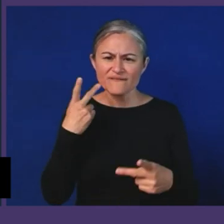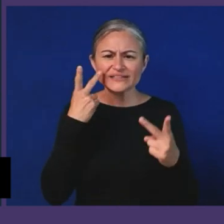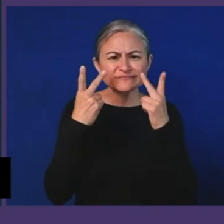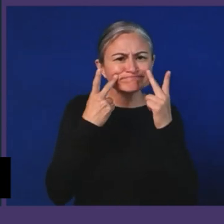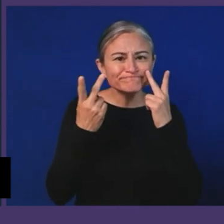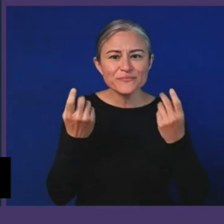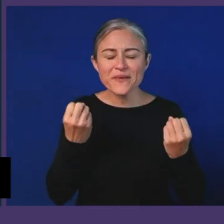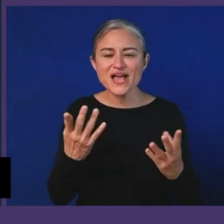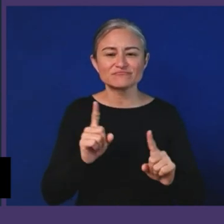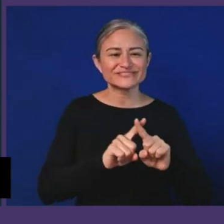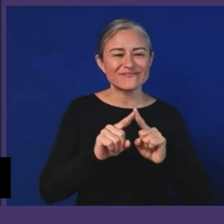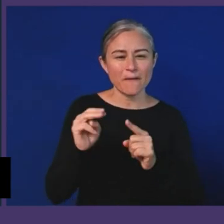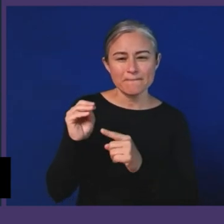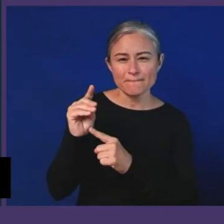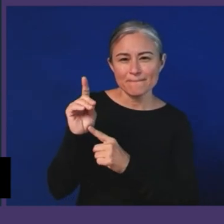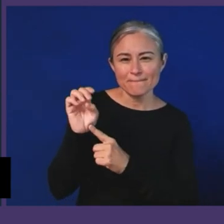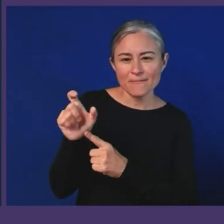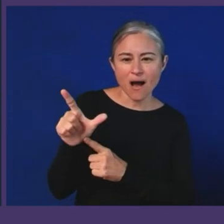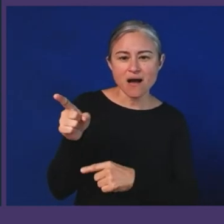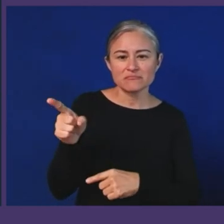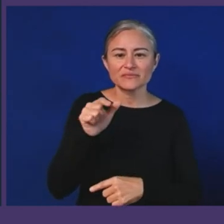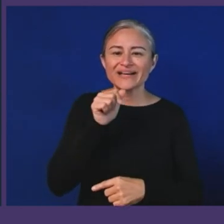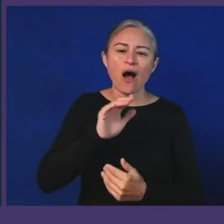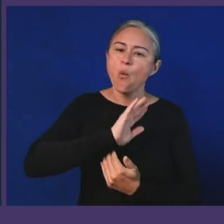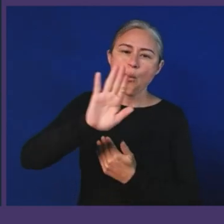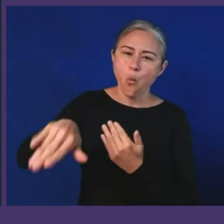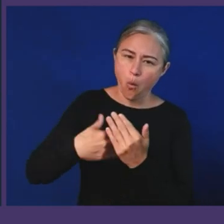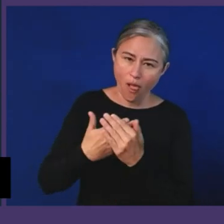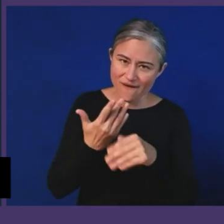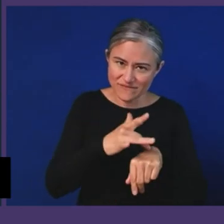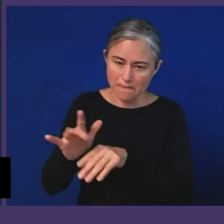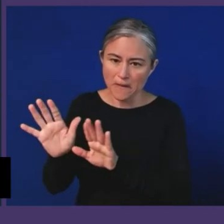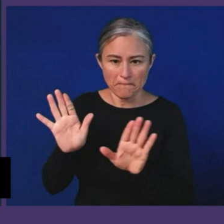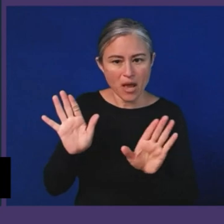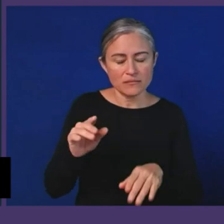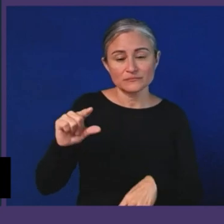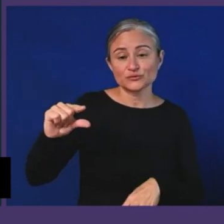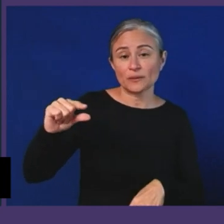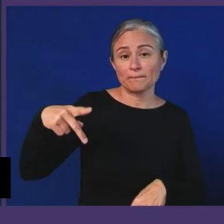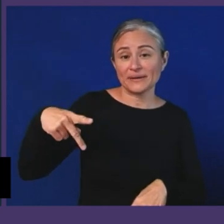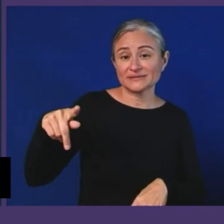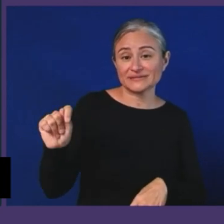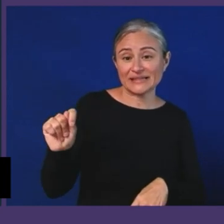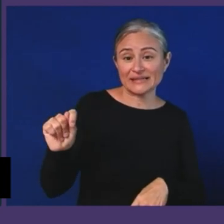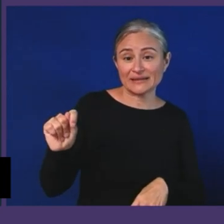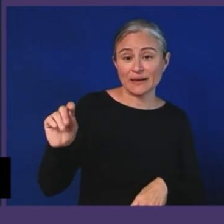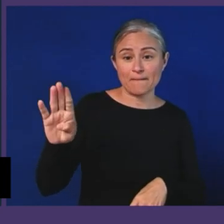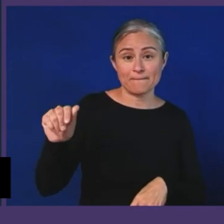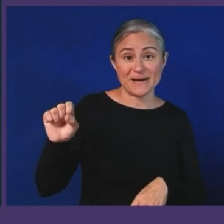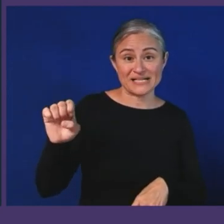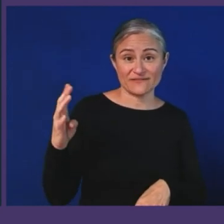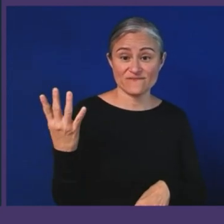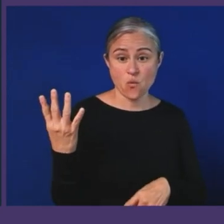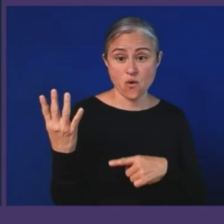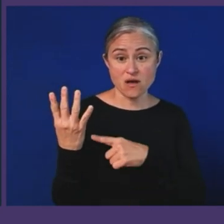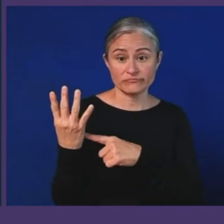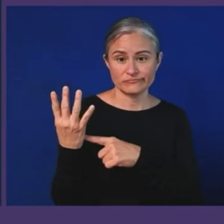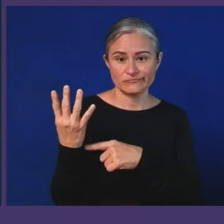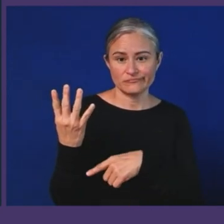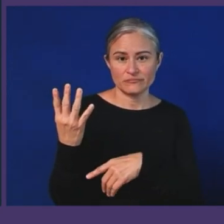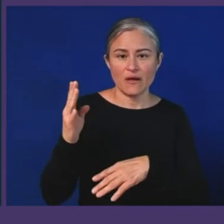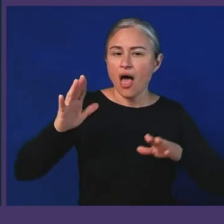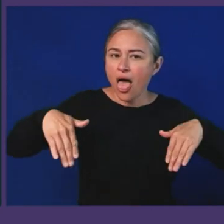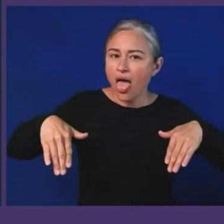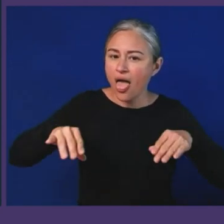available. For example, the GPT-4 base model was never released. The GPT-4 model that you might be interacting with over API is not a base model, it's